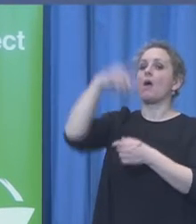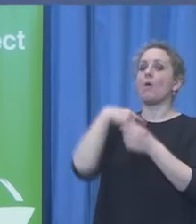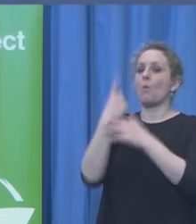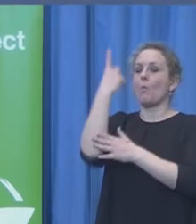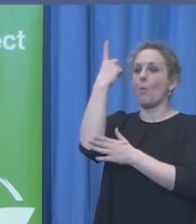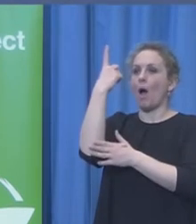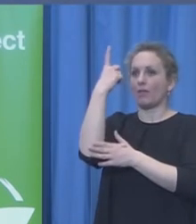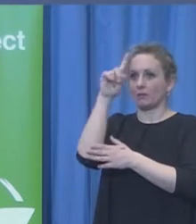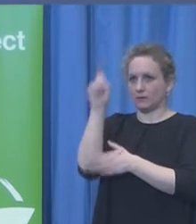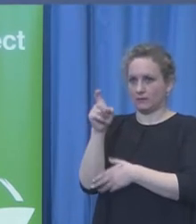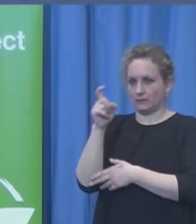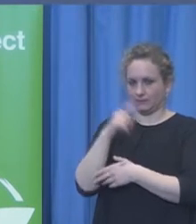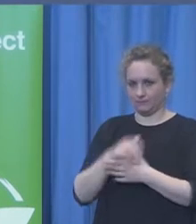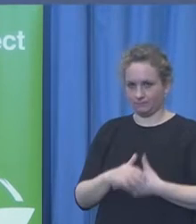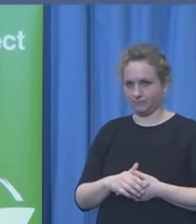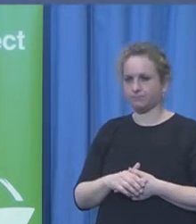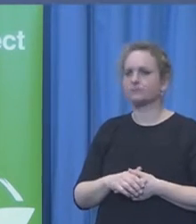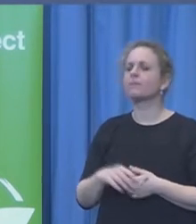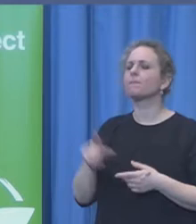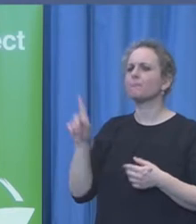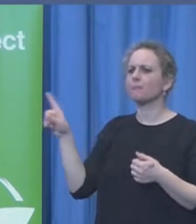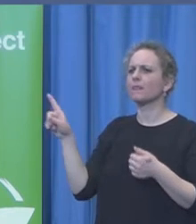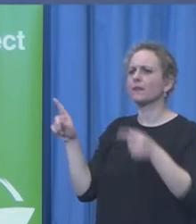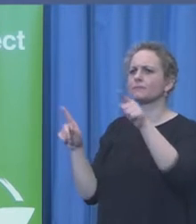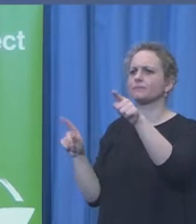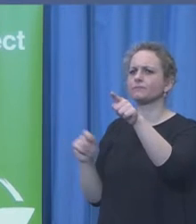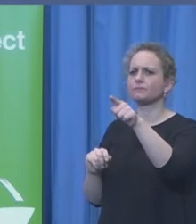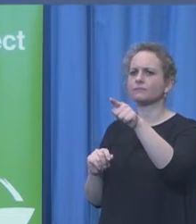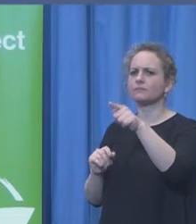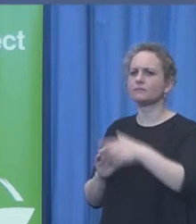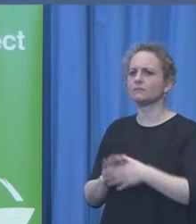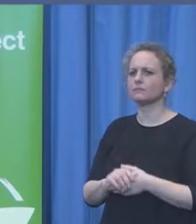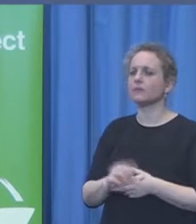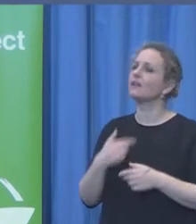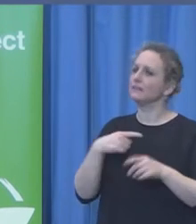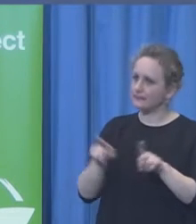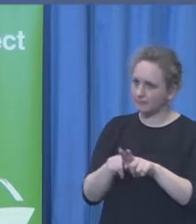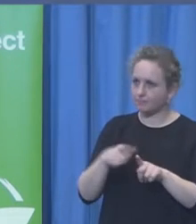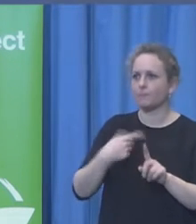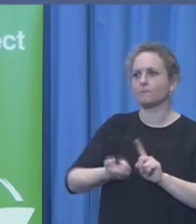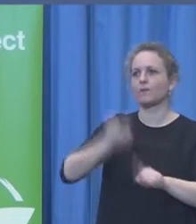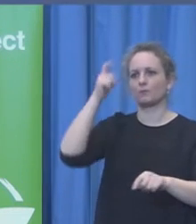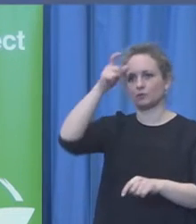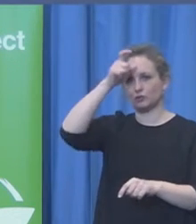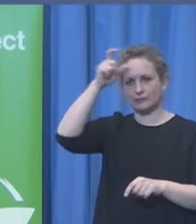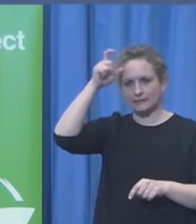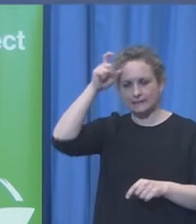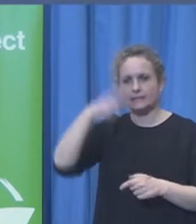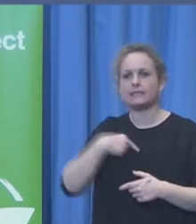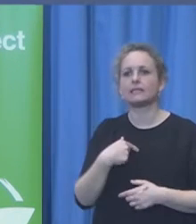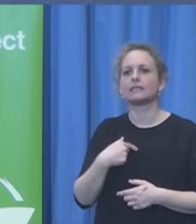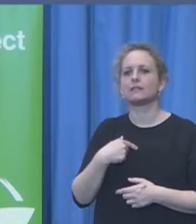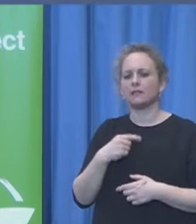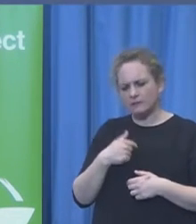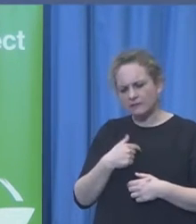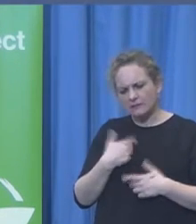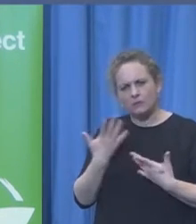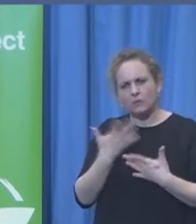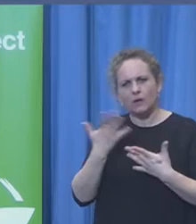Thank you. I'm from Turkey, and we are working for human research.